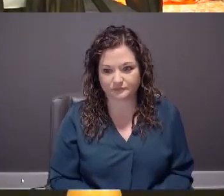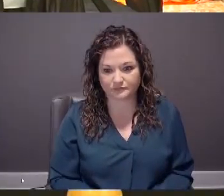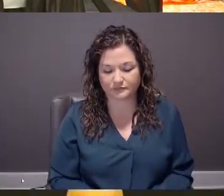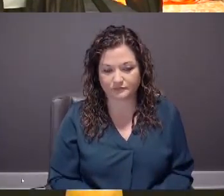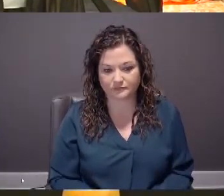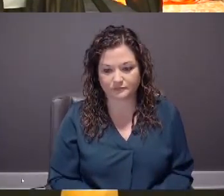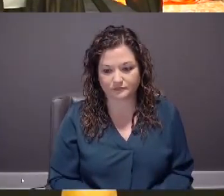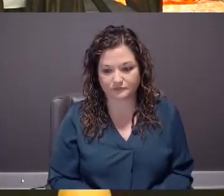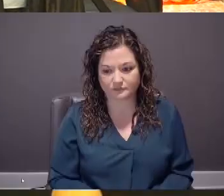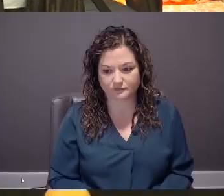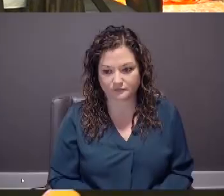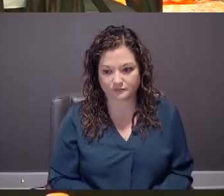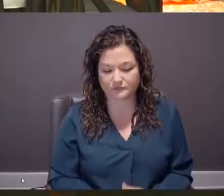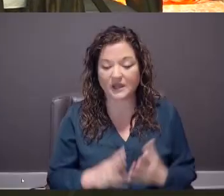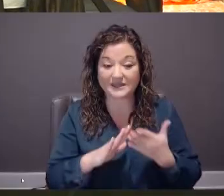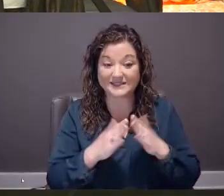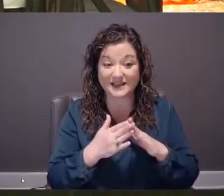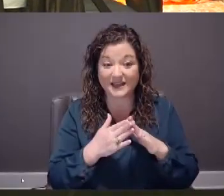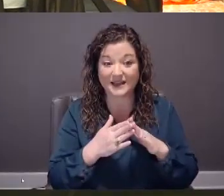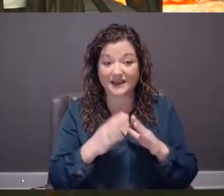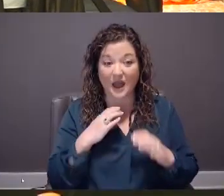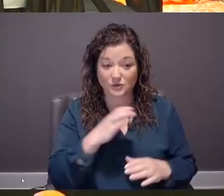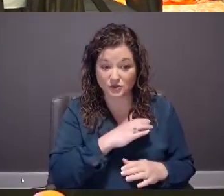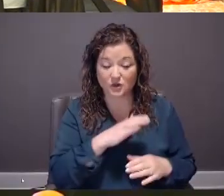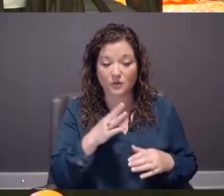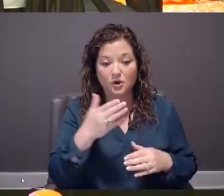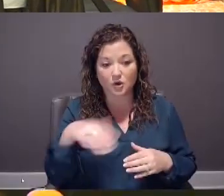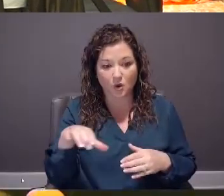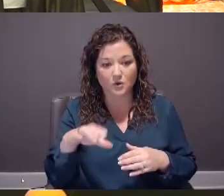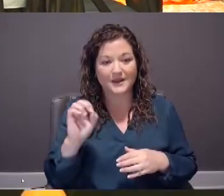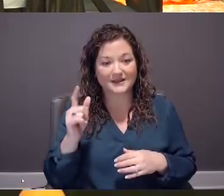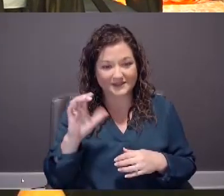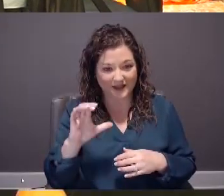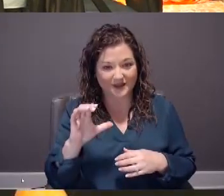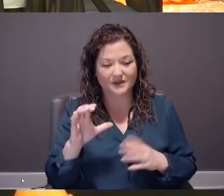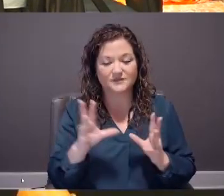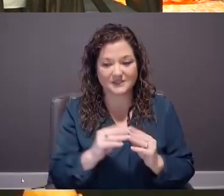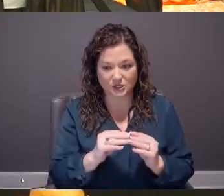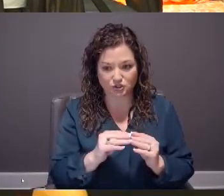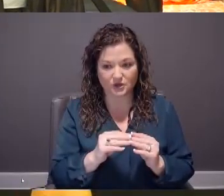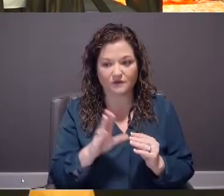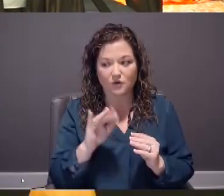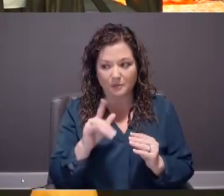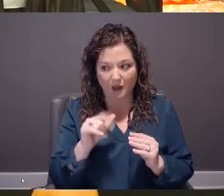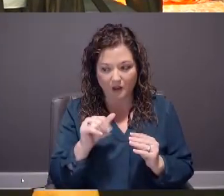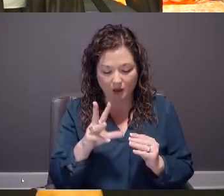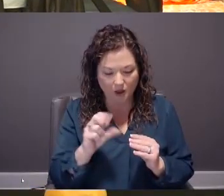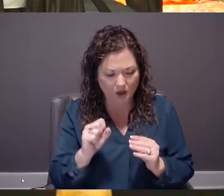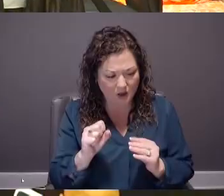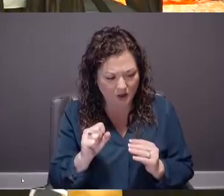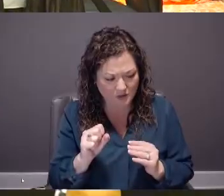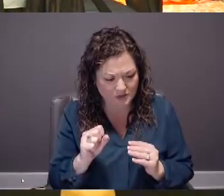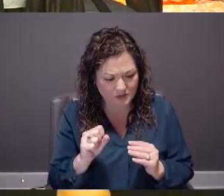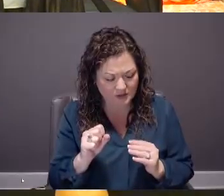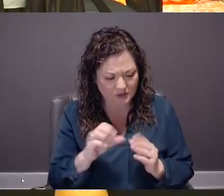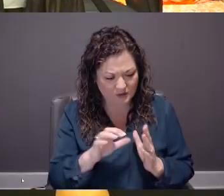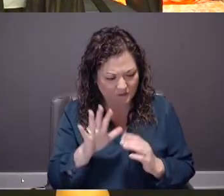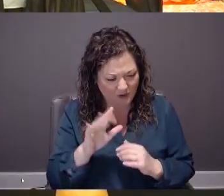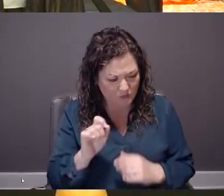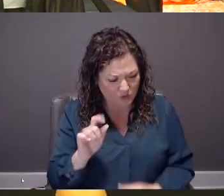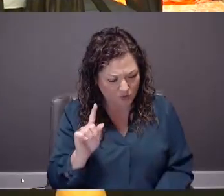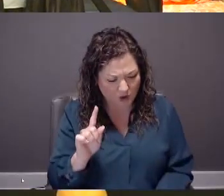Given that the city council will go into an executive session in accordance with the following provisions: Personnel, Texas Open Meetings Act, Section